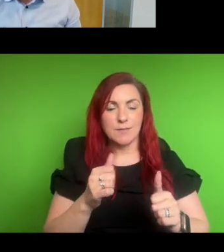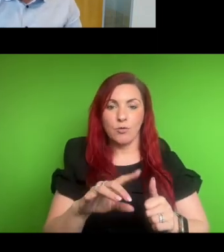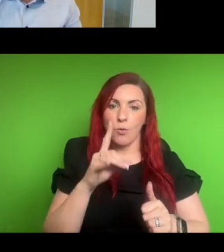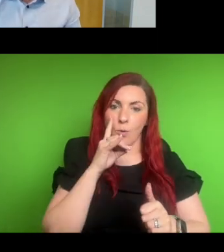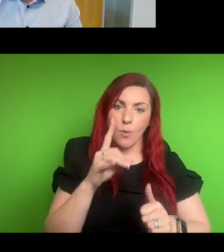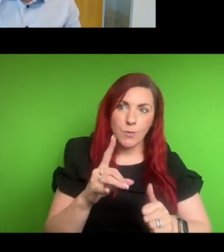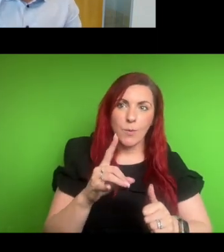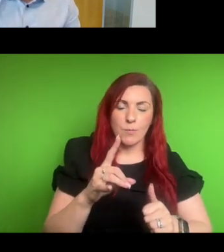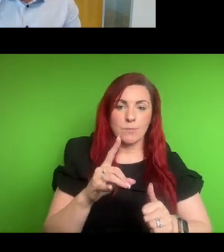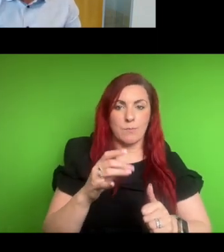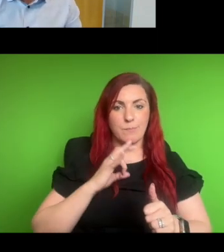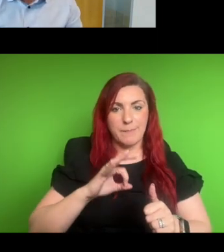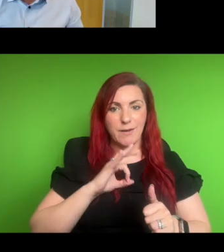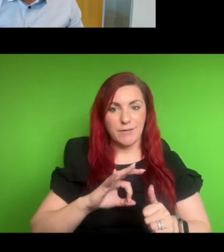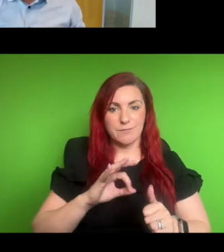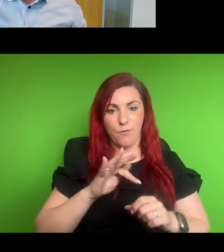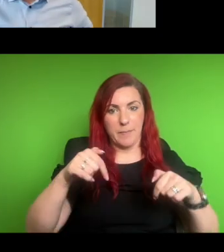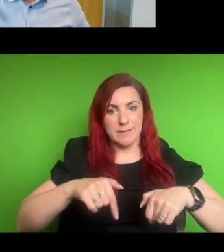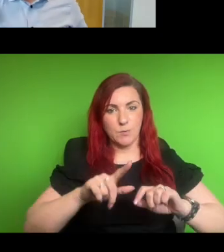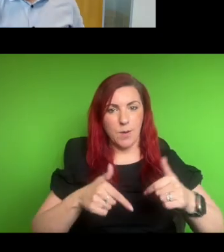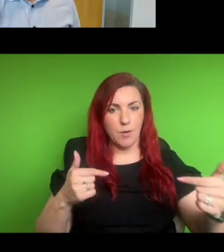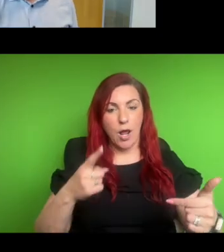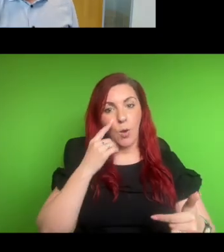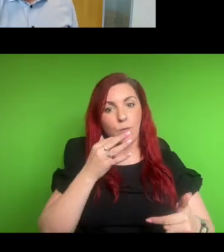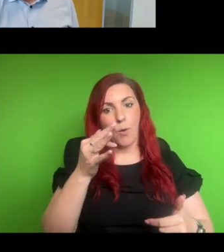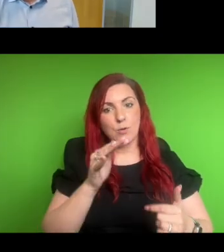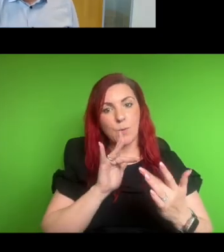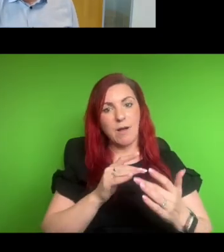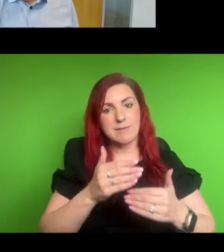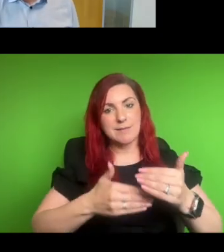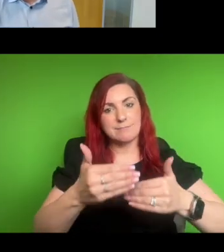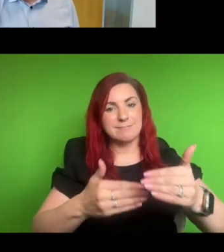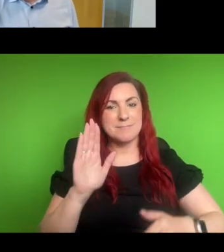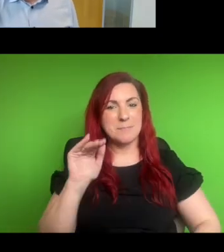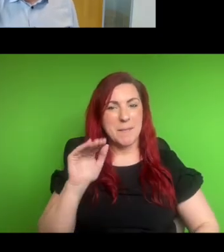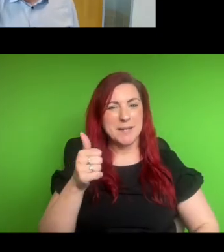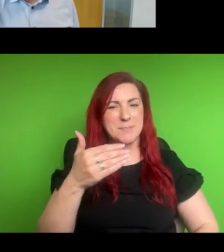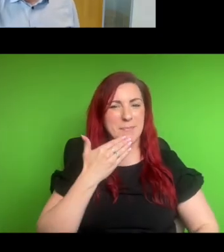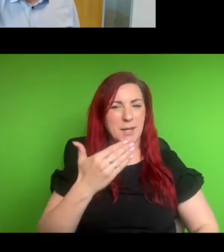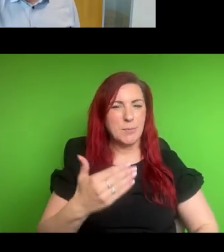use to you, and look forward to hearing from you. Goodbye. Thank you.